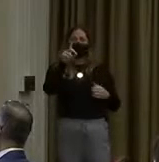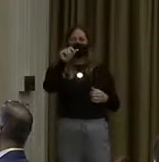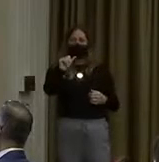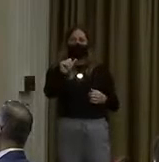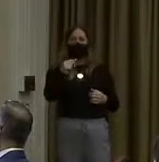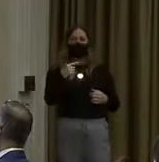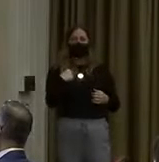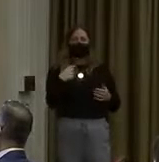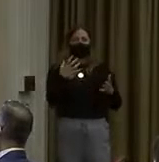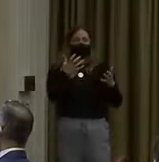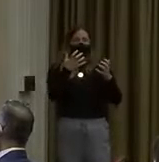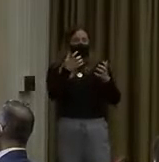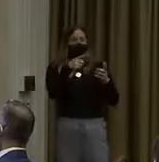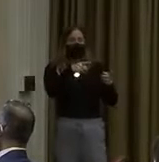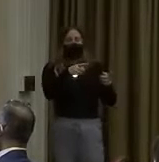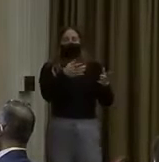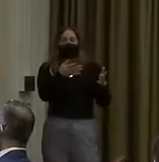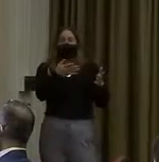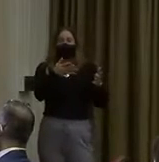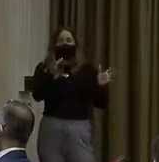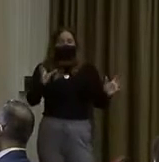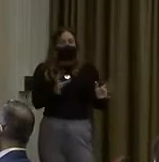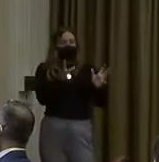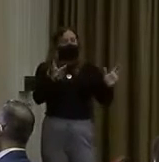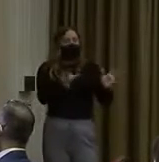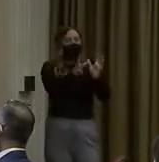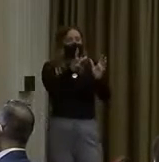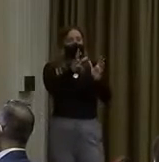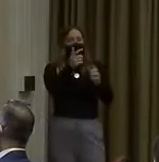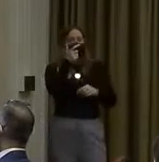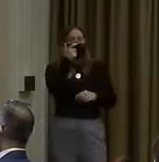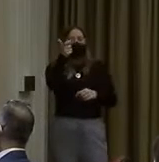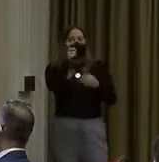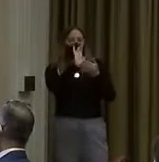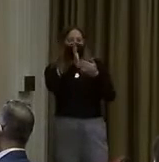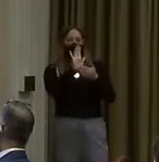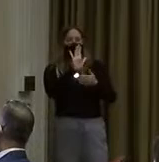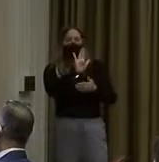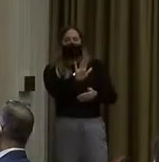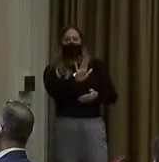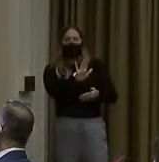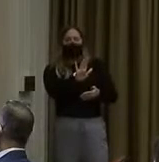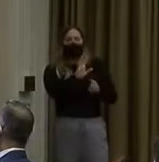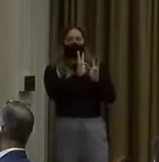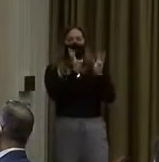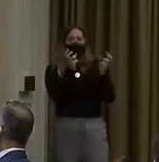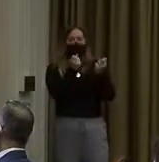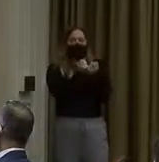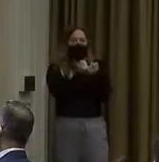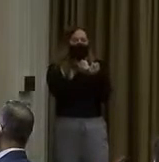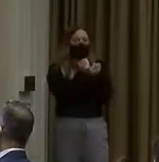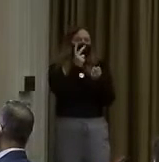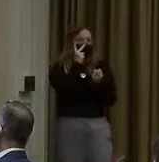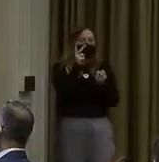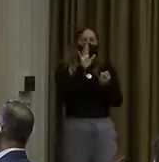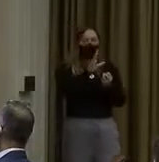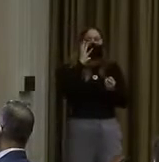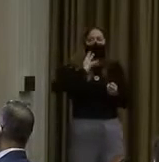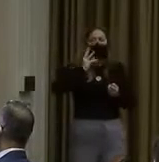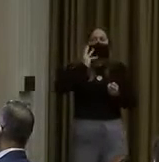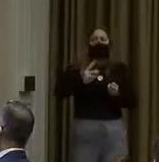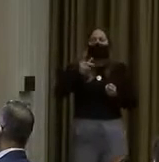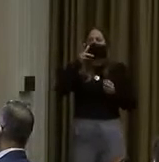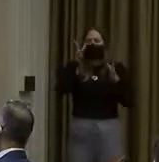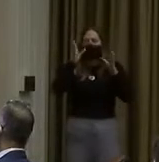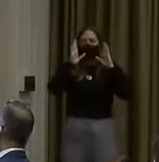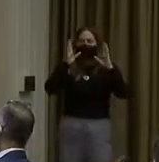really would implore you to go to the recording of their session so that you can really center their voices. But I'm here from